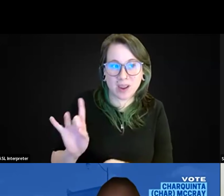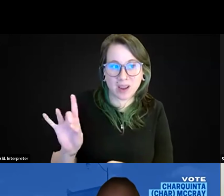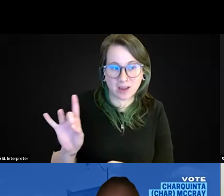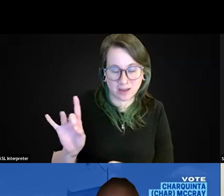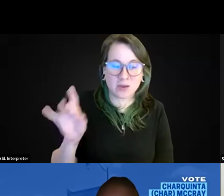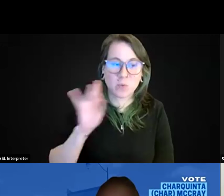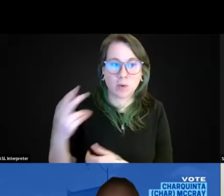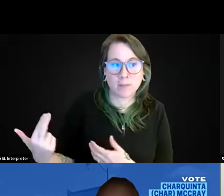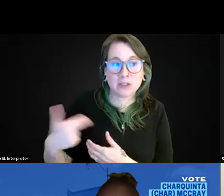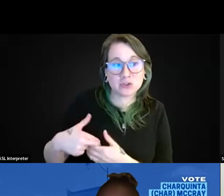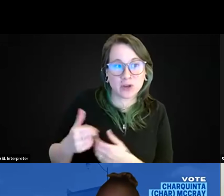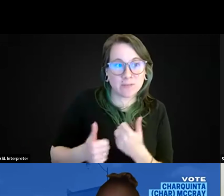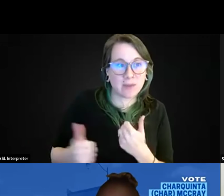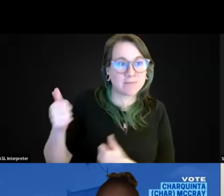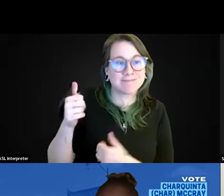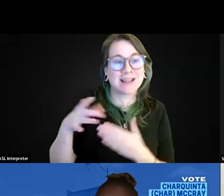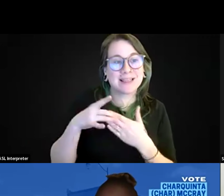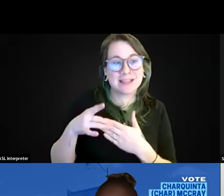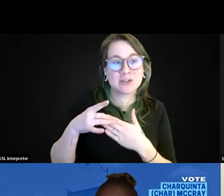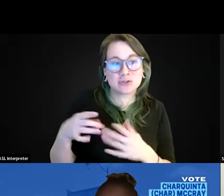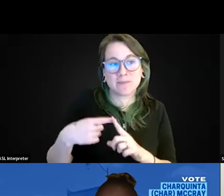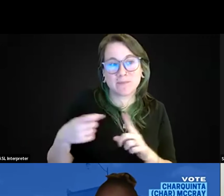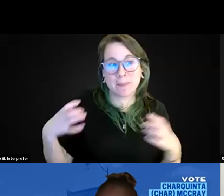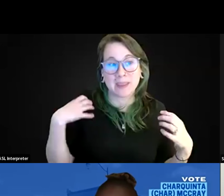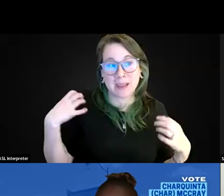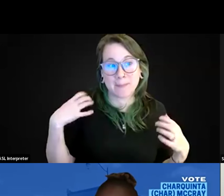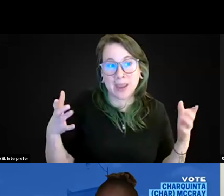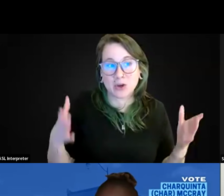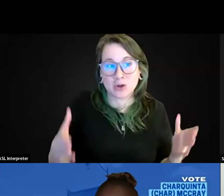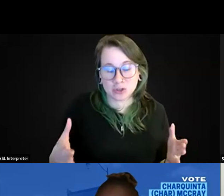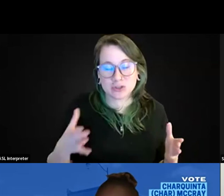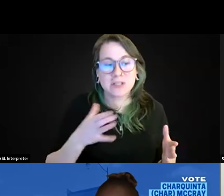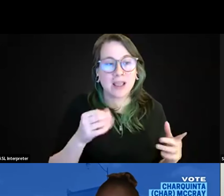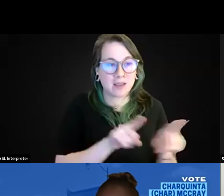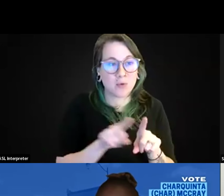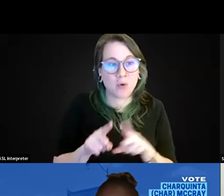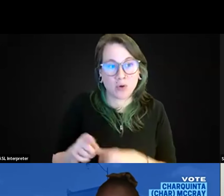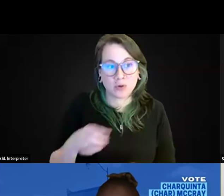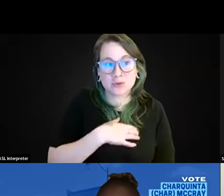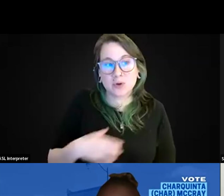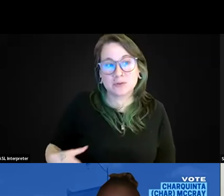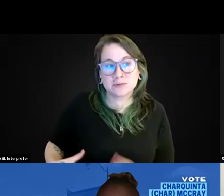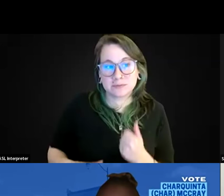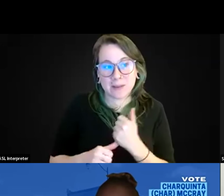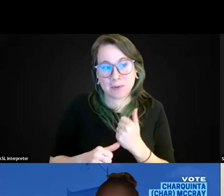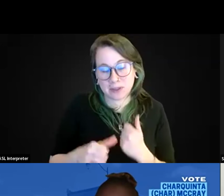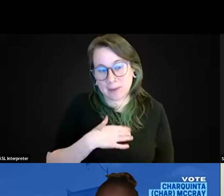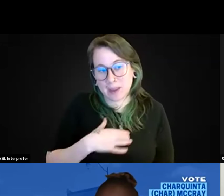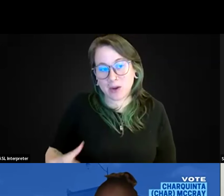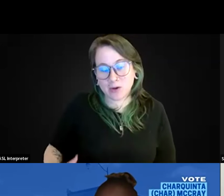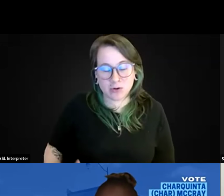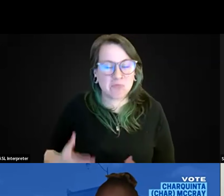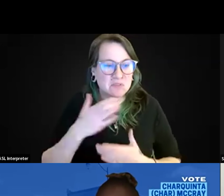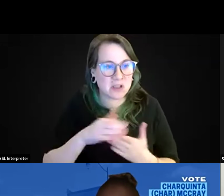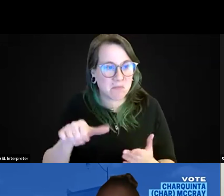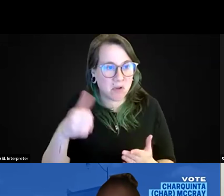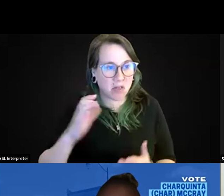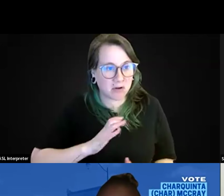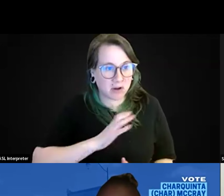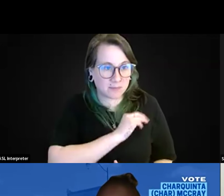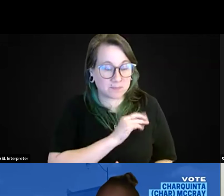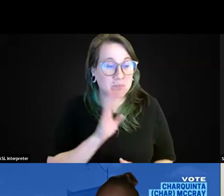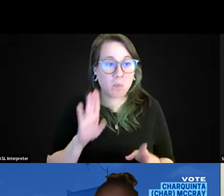by leadership from the Washington Commanders, as well as the Deputy Mayor, and there's also some council members. The doors open